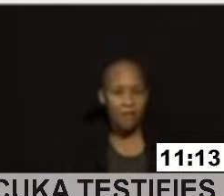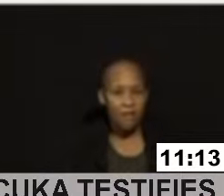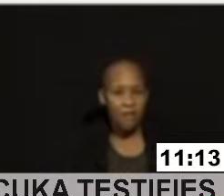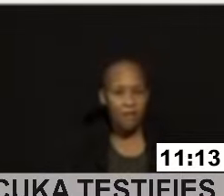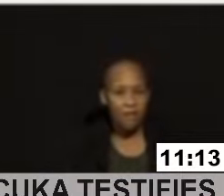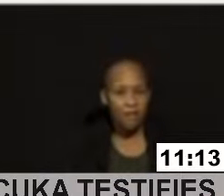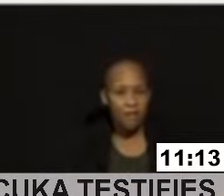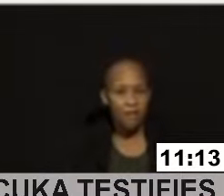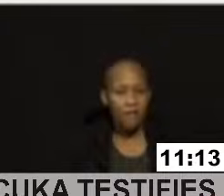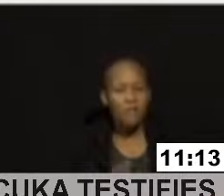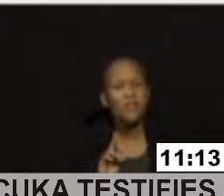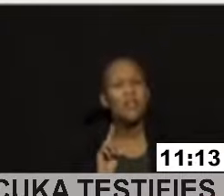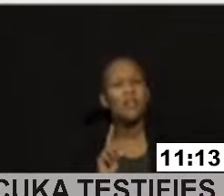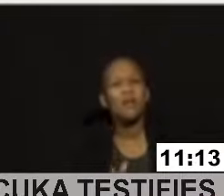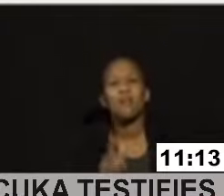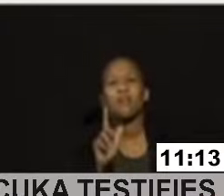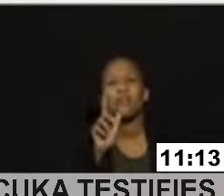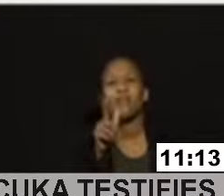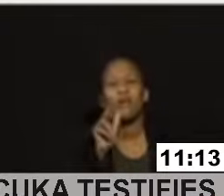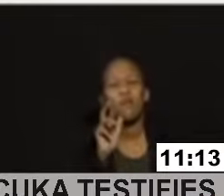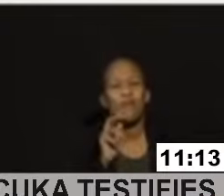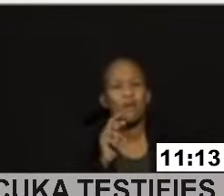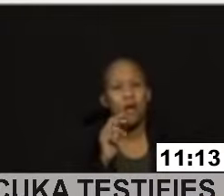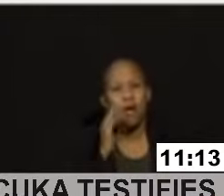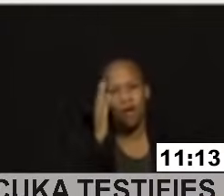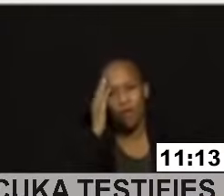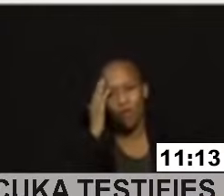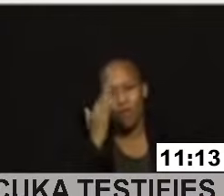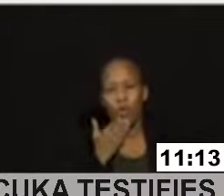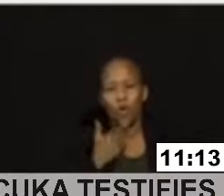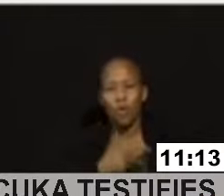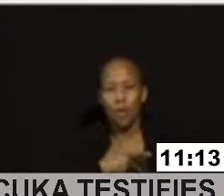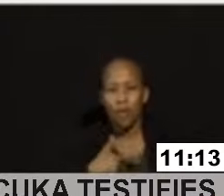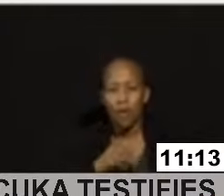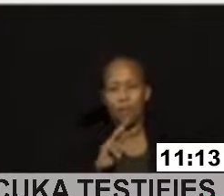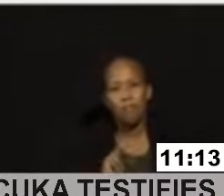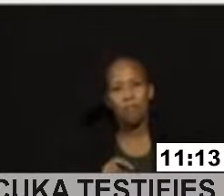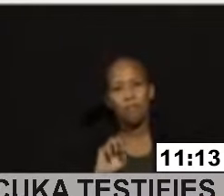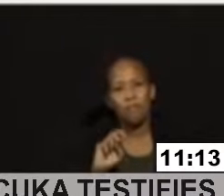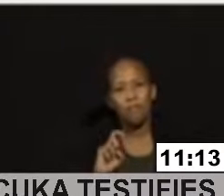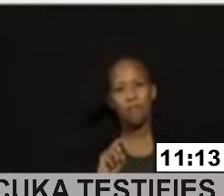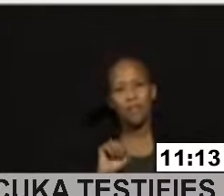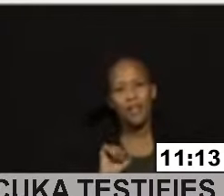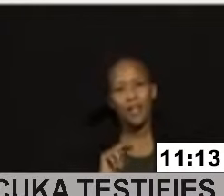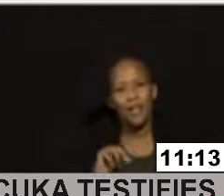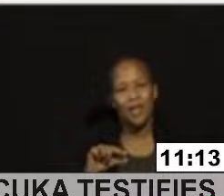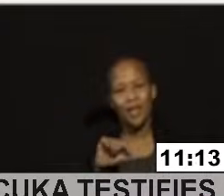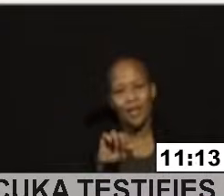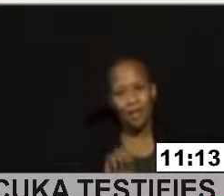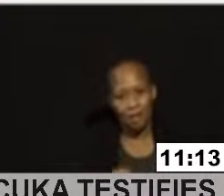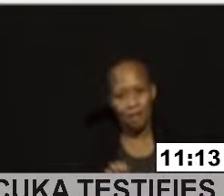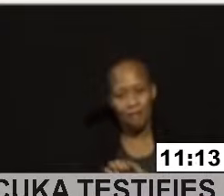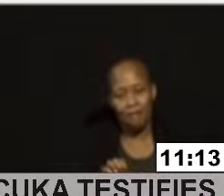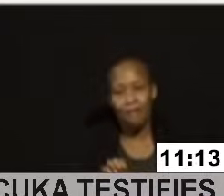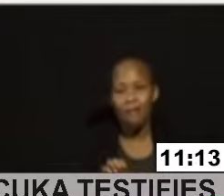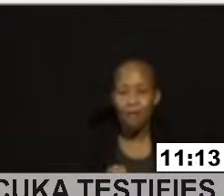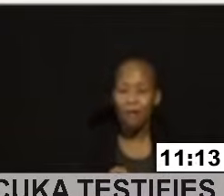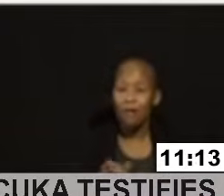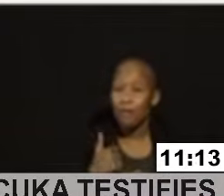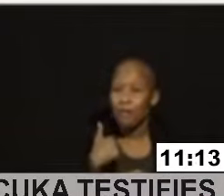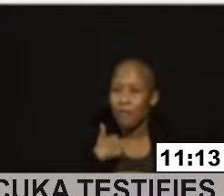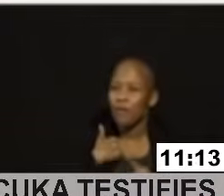I later learned that it was Mrs. Mxenge who had died. I was released on the 3rd of